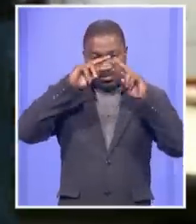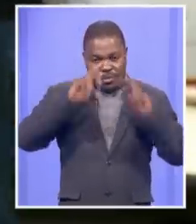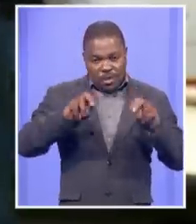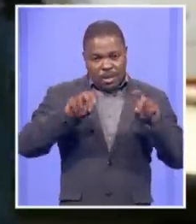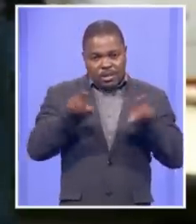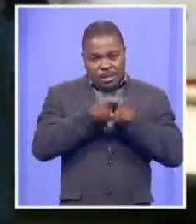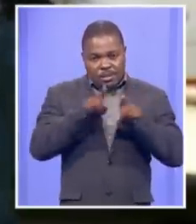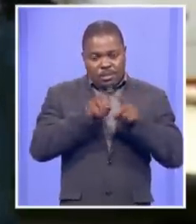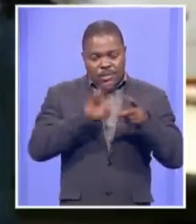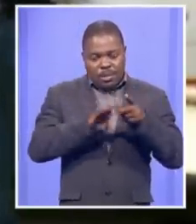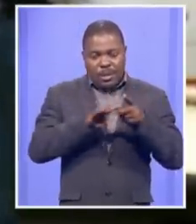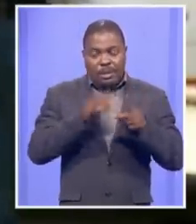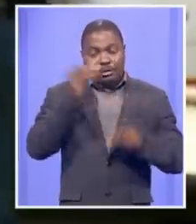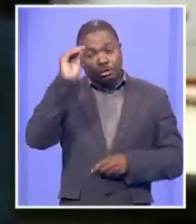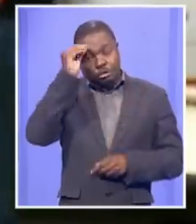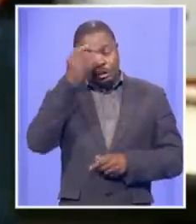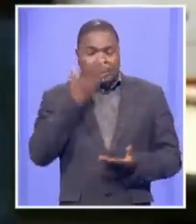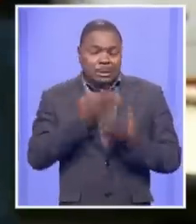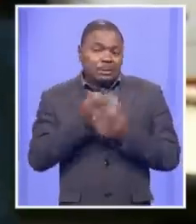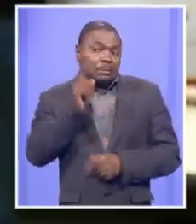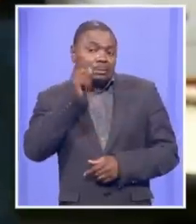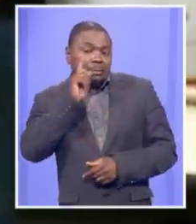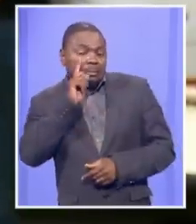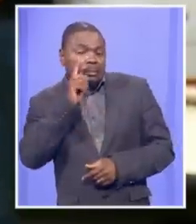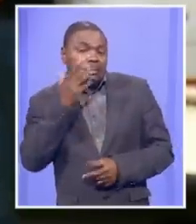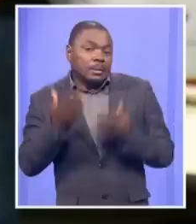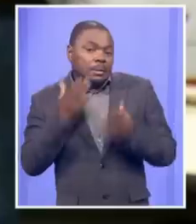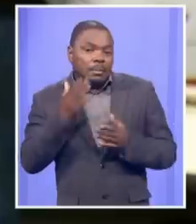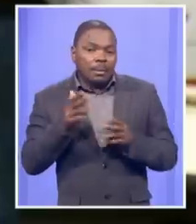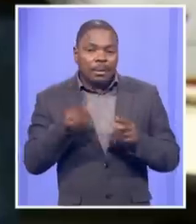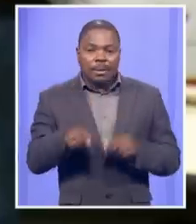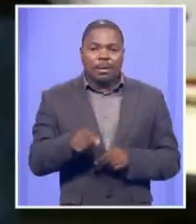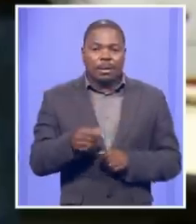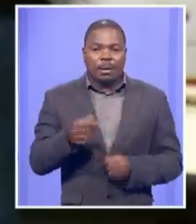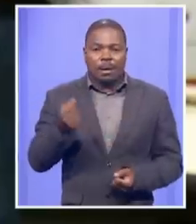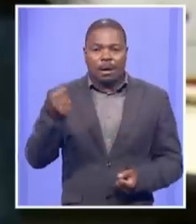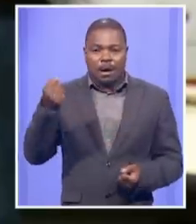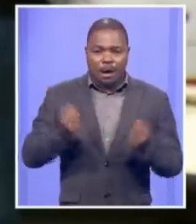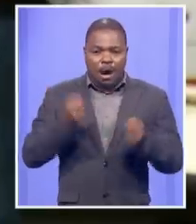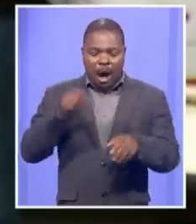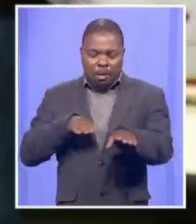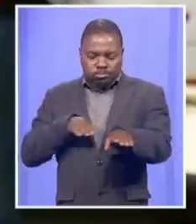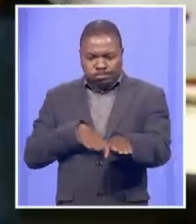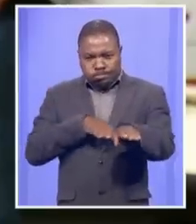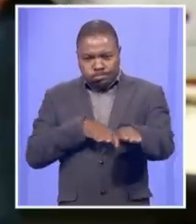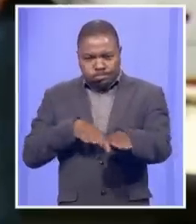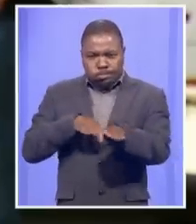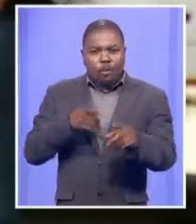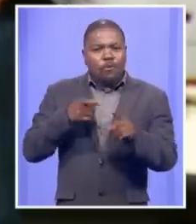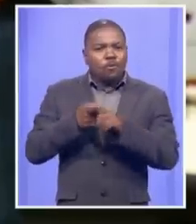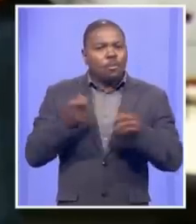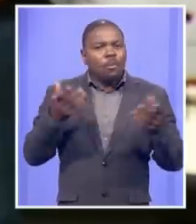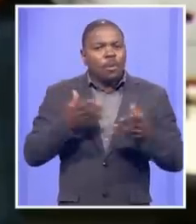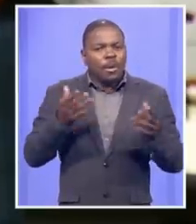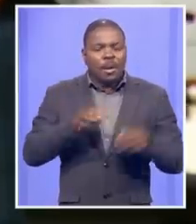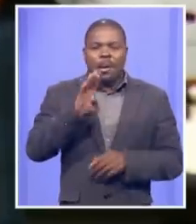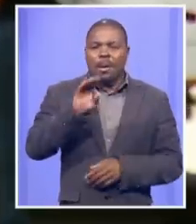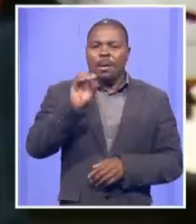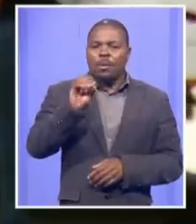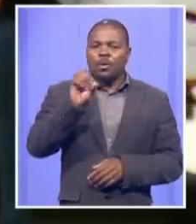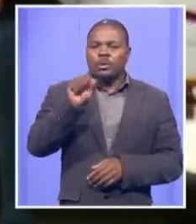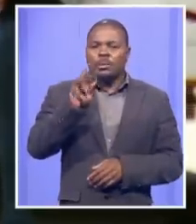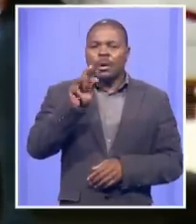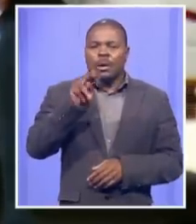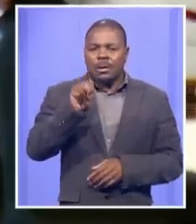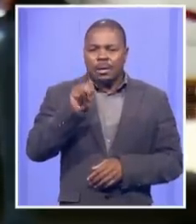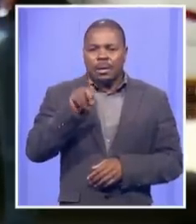would be also maybe very interesting to find out if indeed the car was trailing them and it was following them from Bosman, you know, the